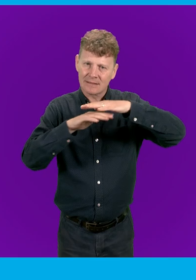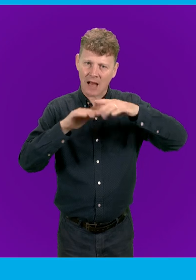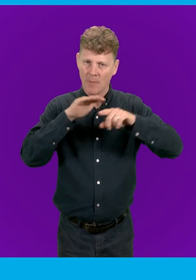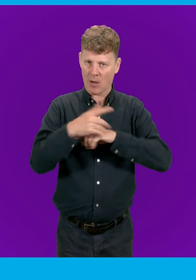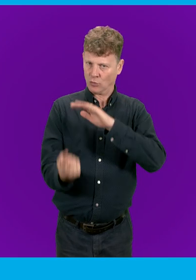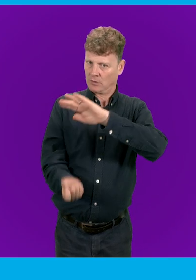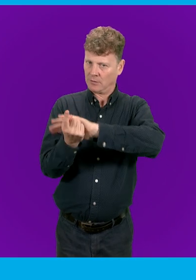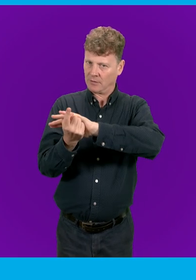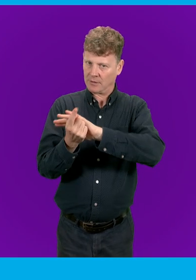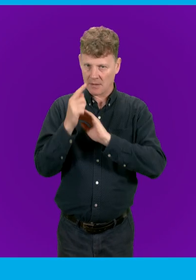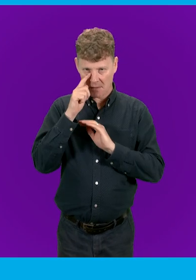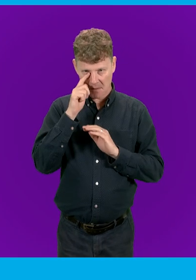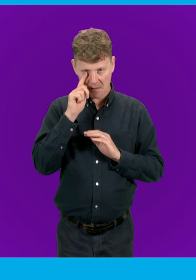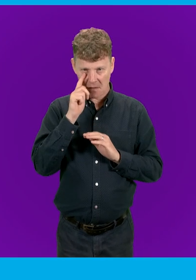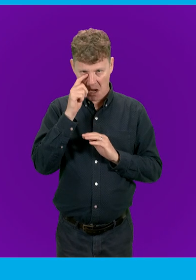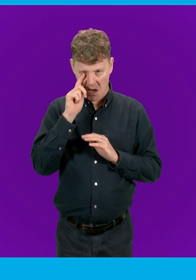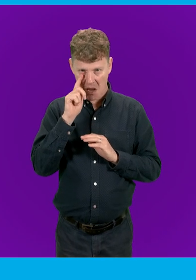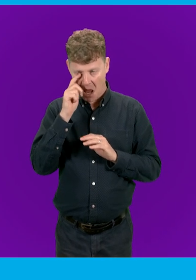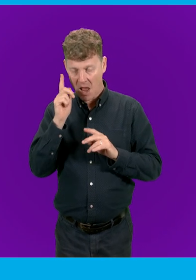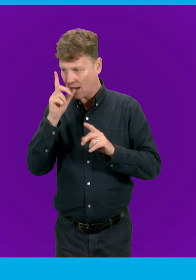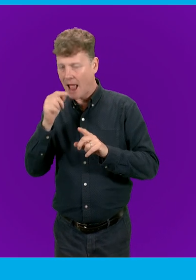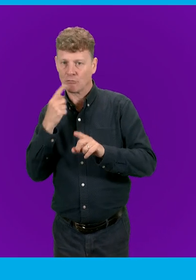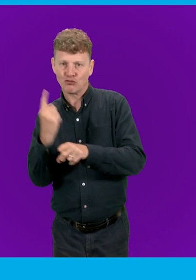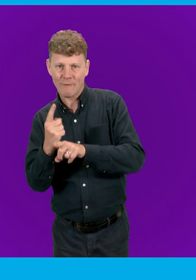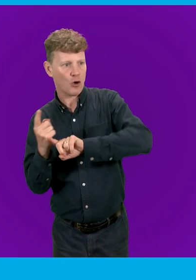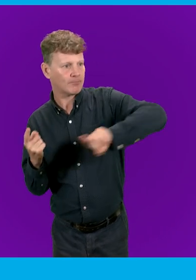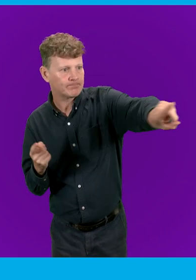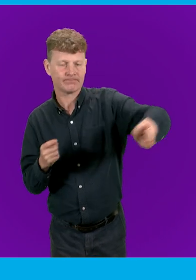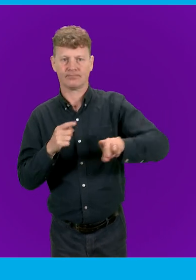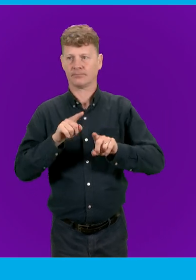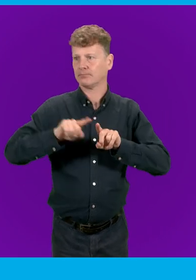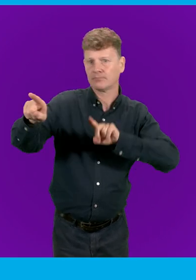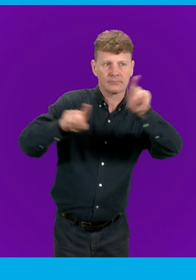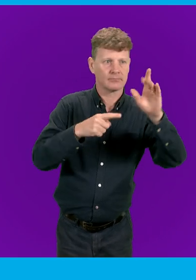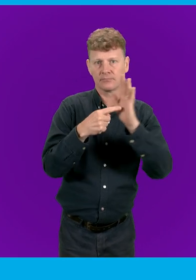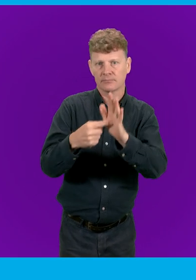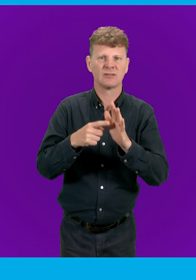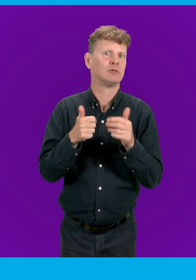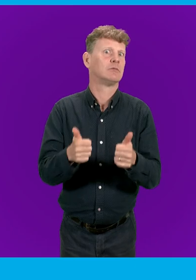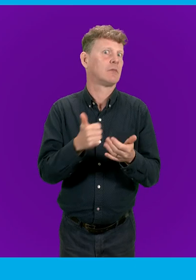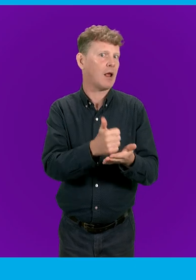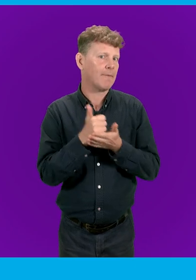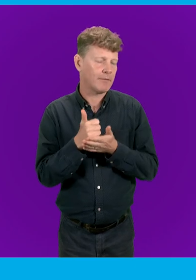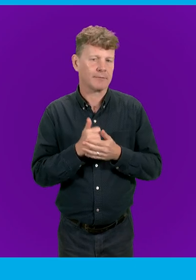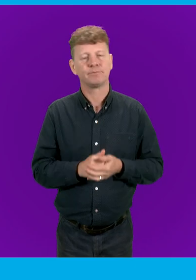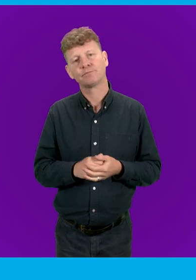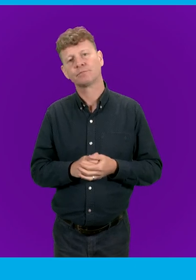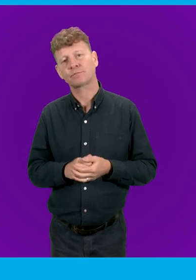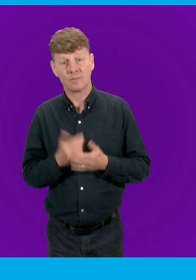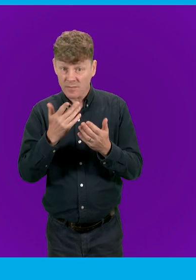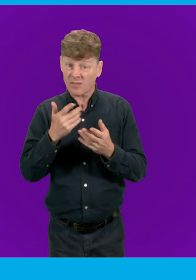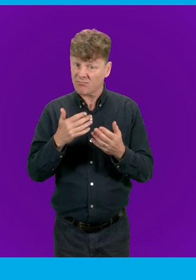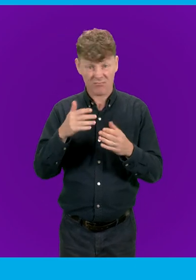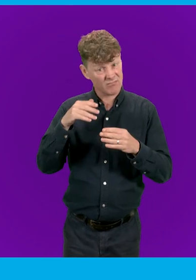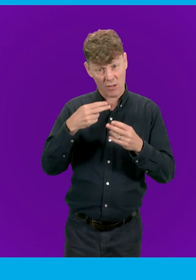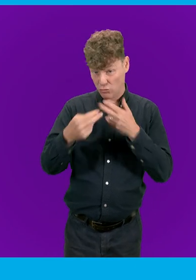And yeah, so actually just being able to refer back to those kinds of experiences are really helpful. And I think, you know, it's on the news a